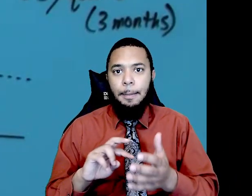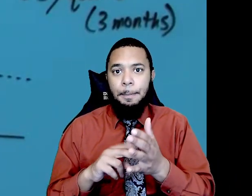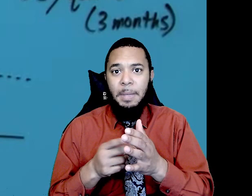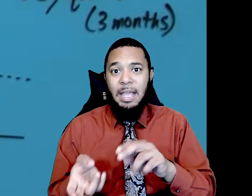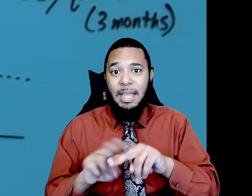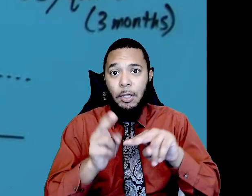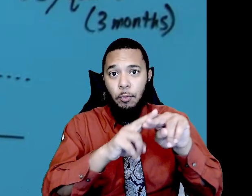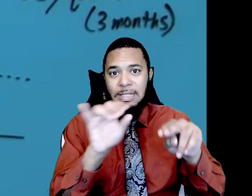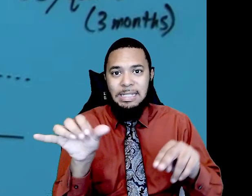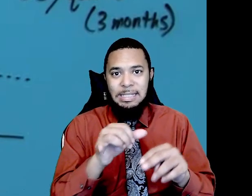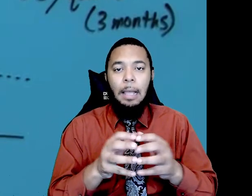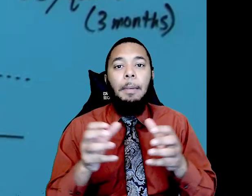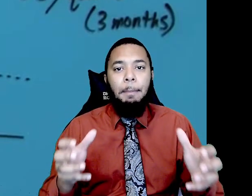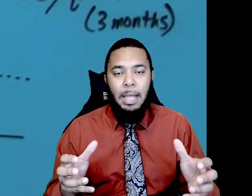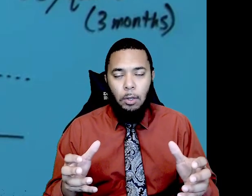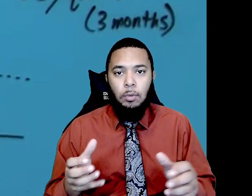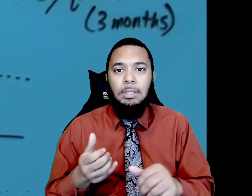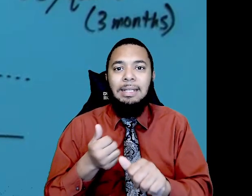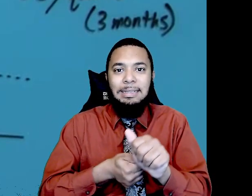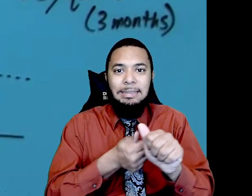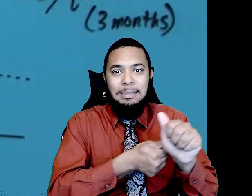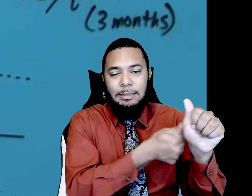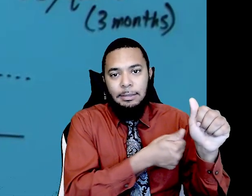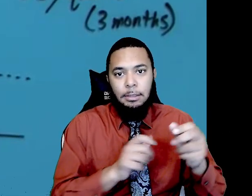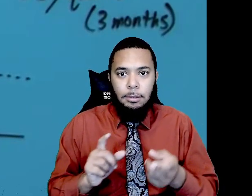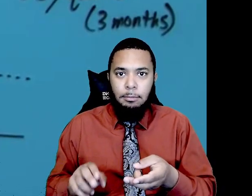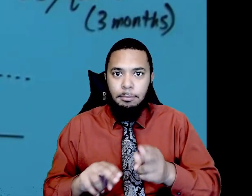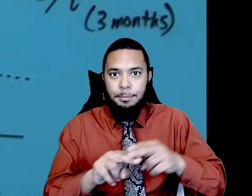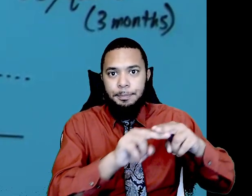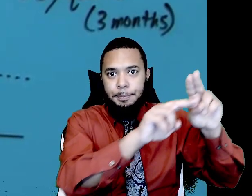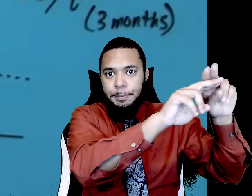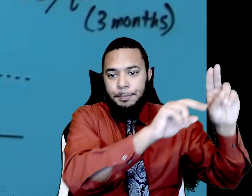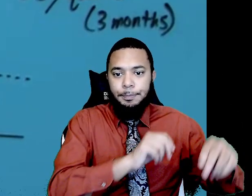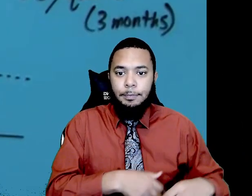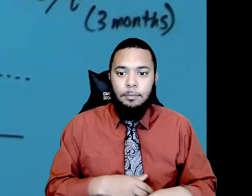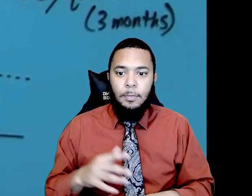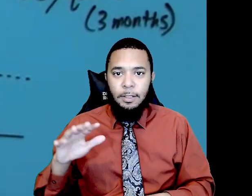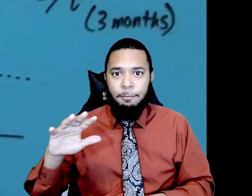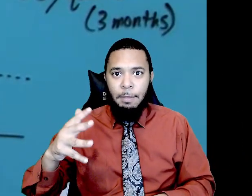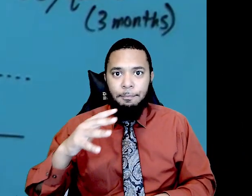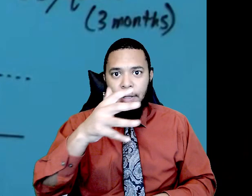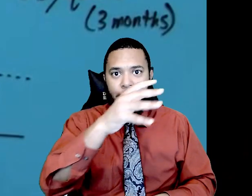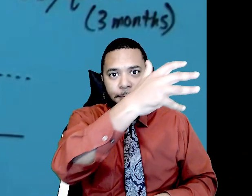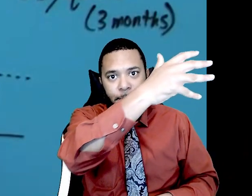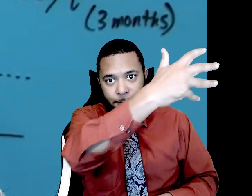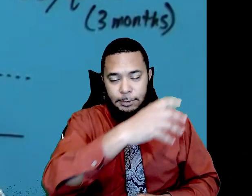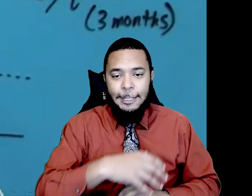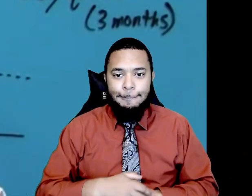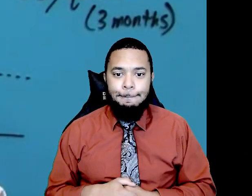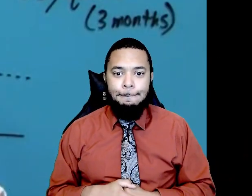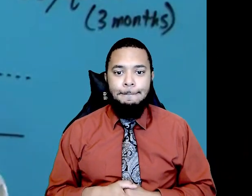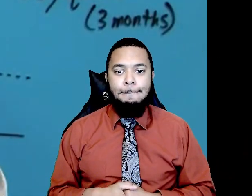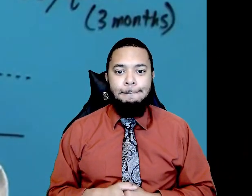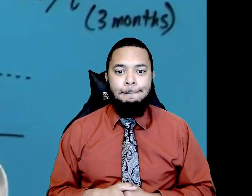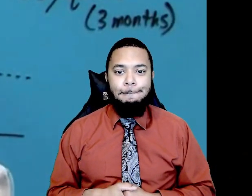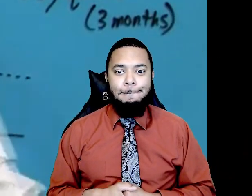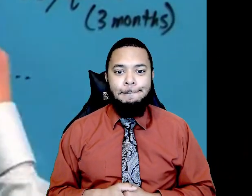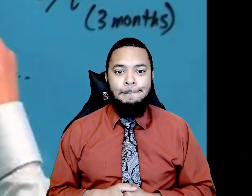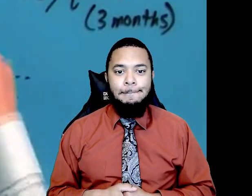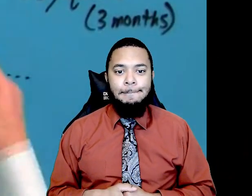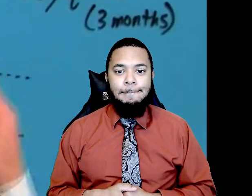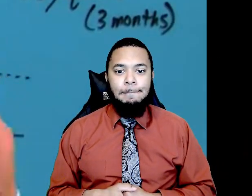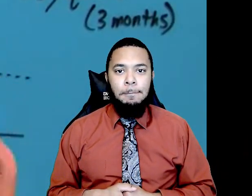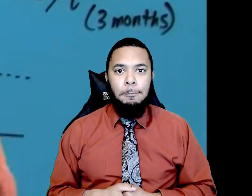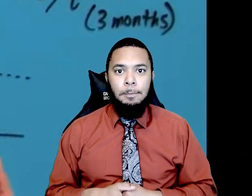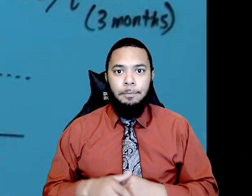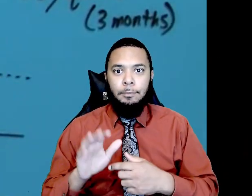So up $5 over 3 months, up $5 over 3 months, up $5 over 3 months, up